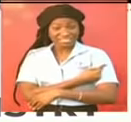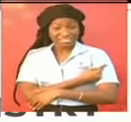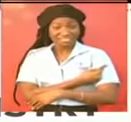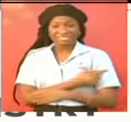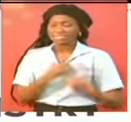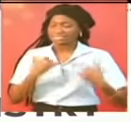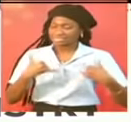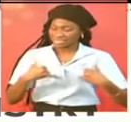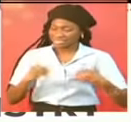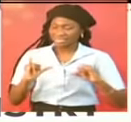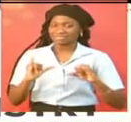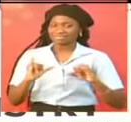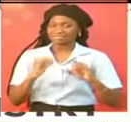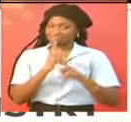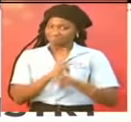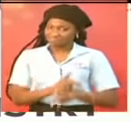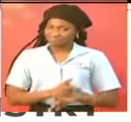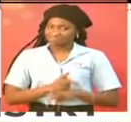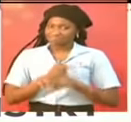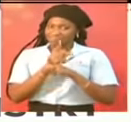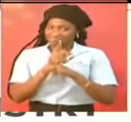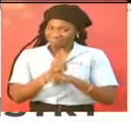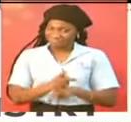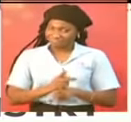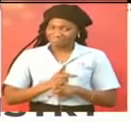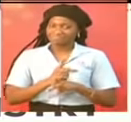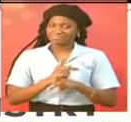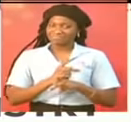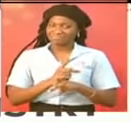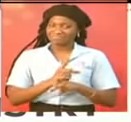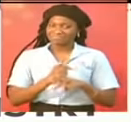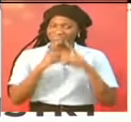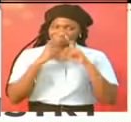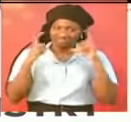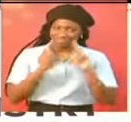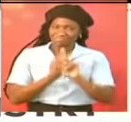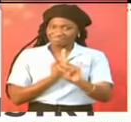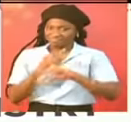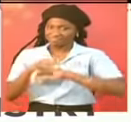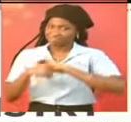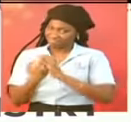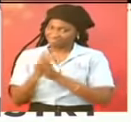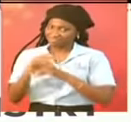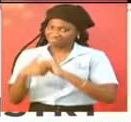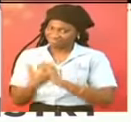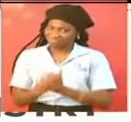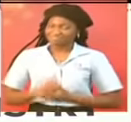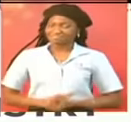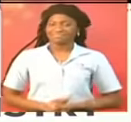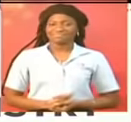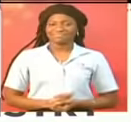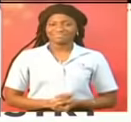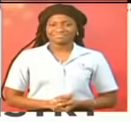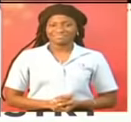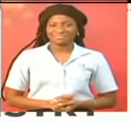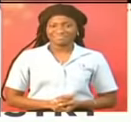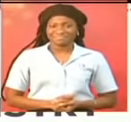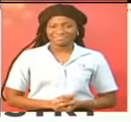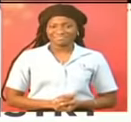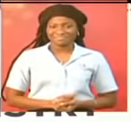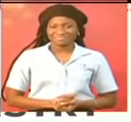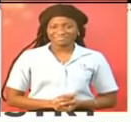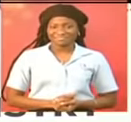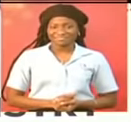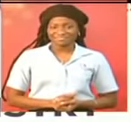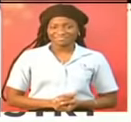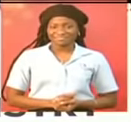encourage you to have that public health awareness of the ongoing requirements for mask wearing, physical distancing,